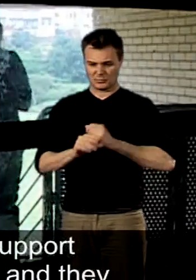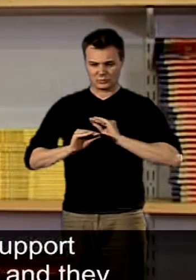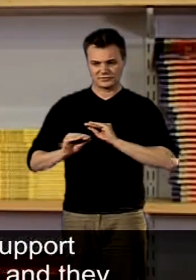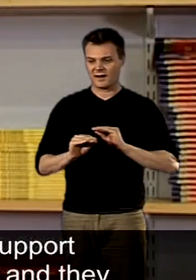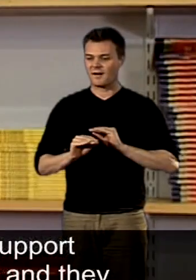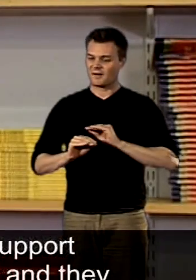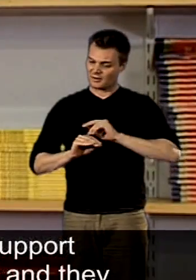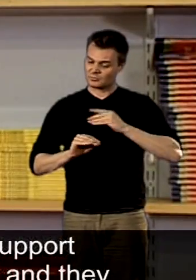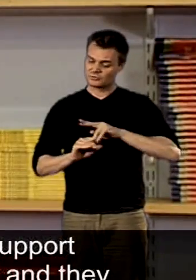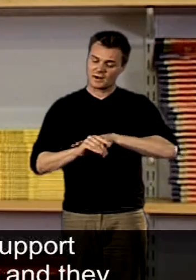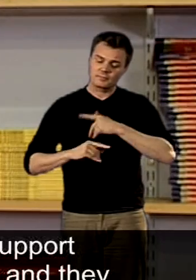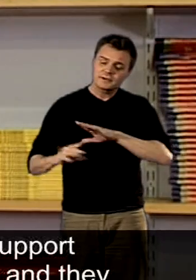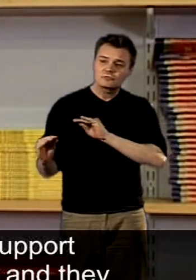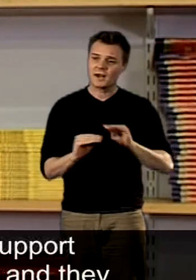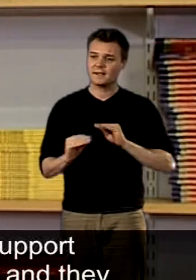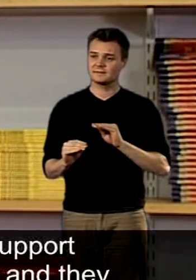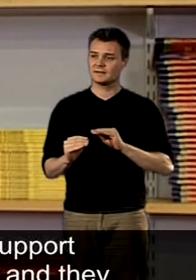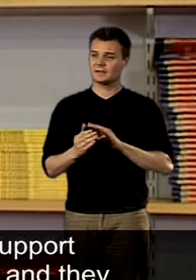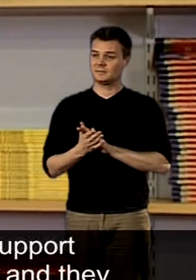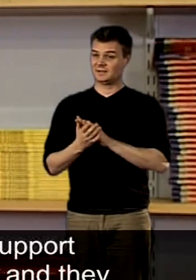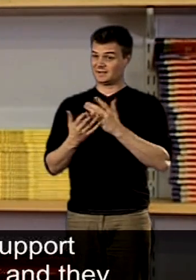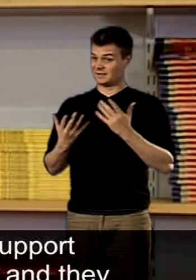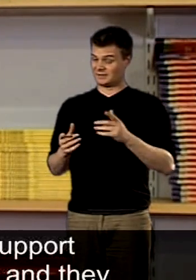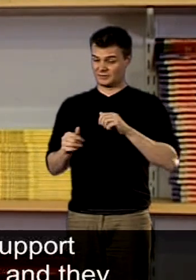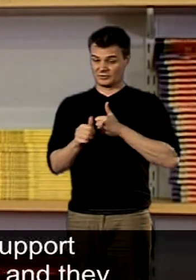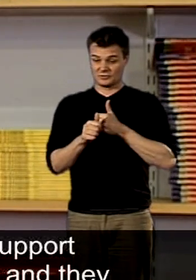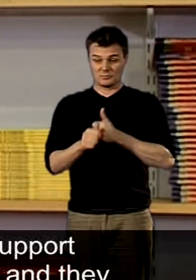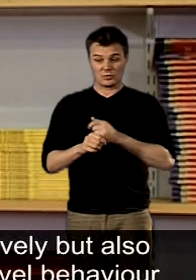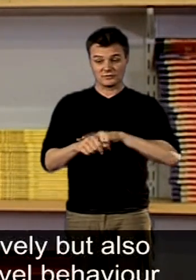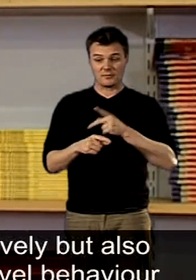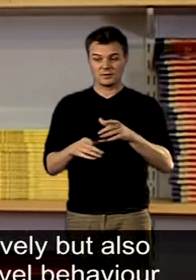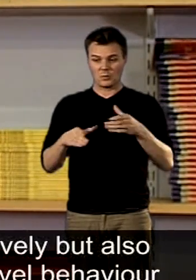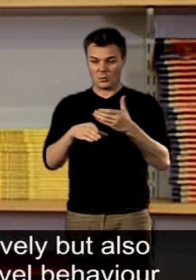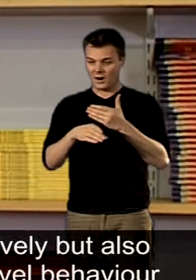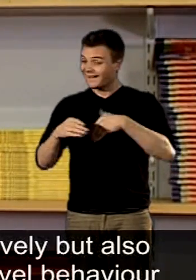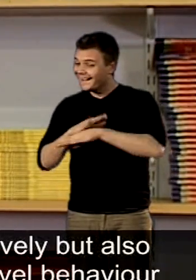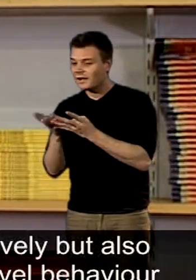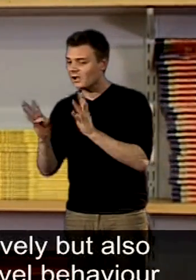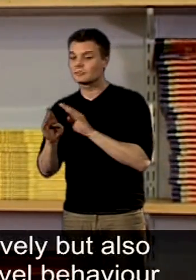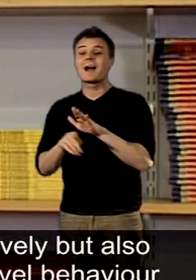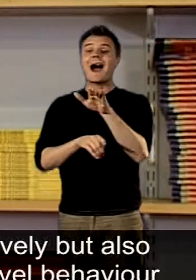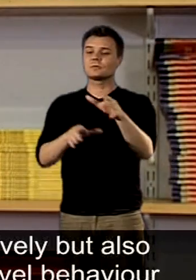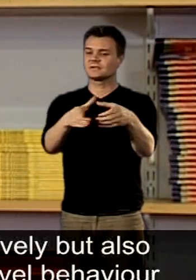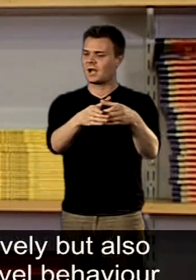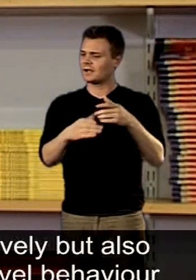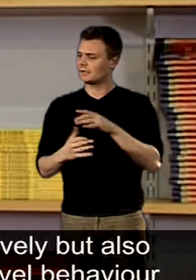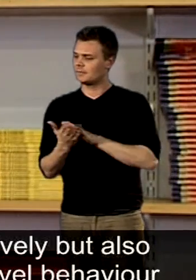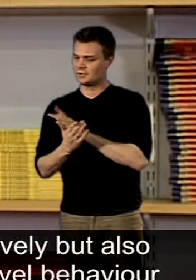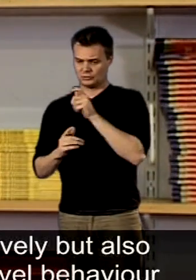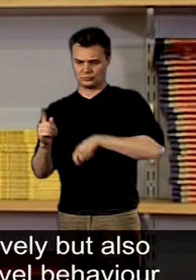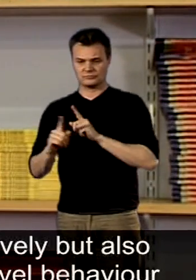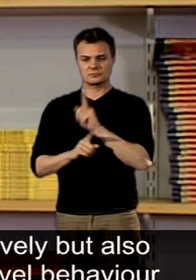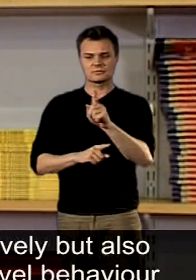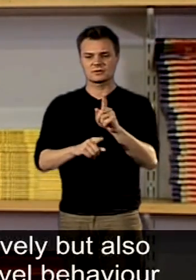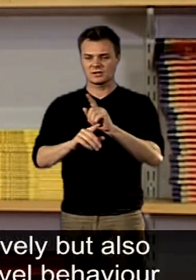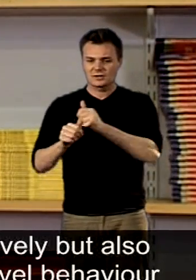where a team of support staff work outside of the classroom, and they work in supporting students proactively, but also